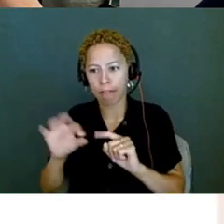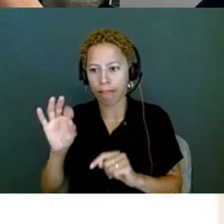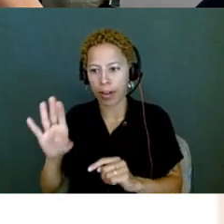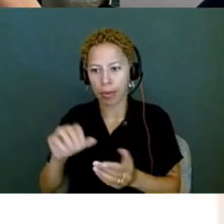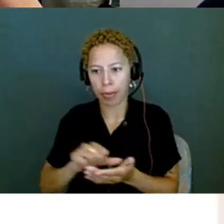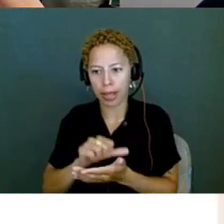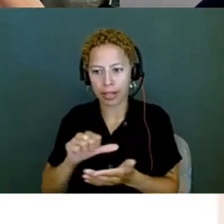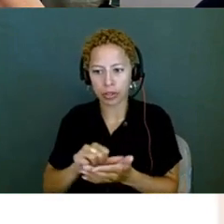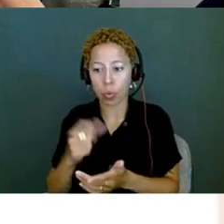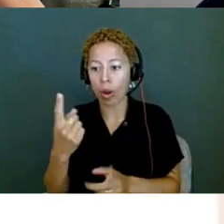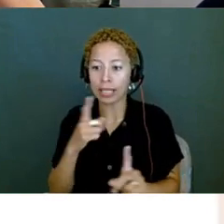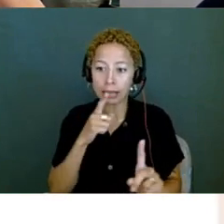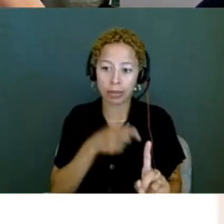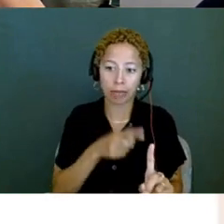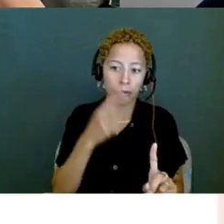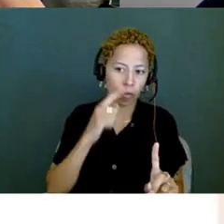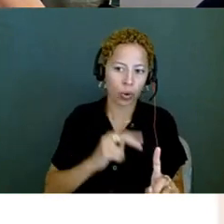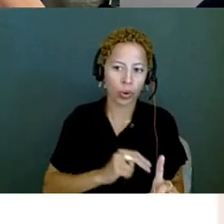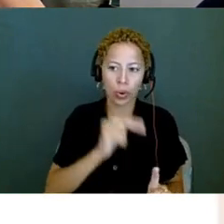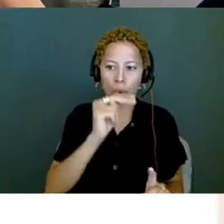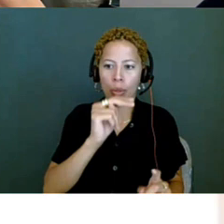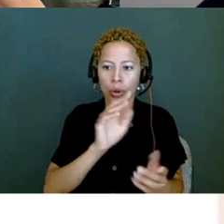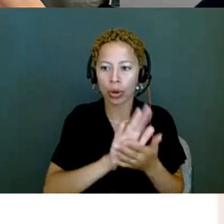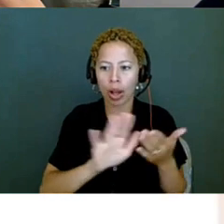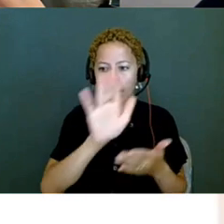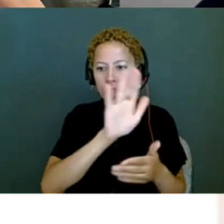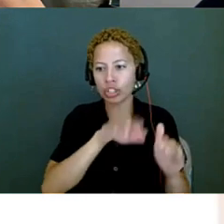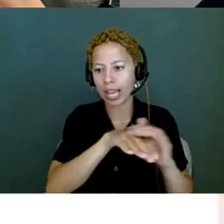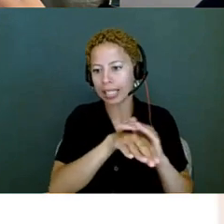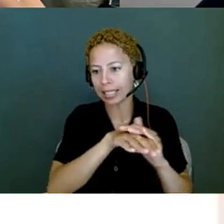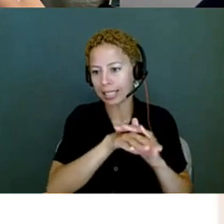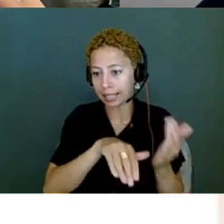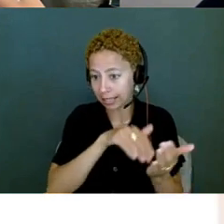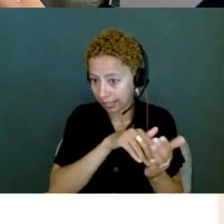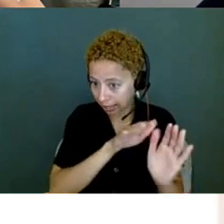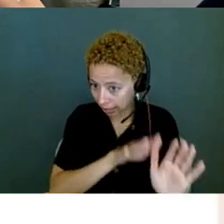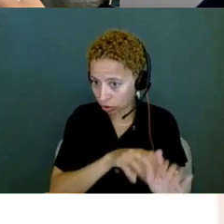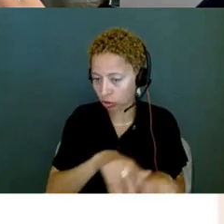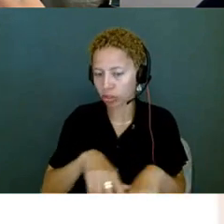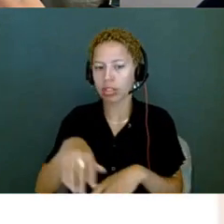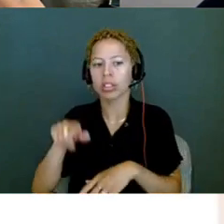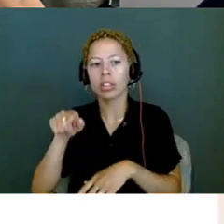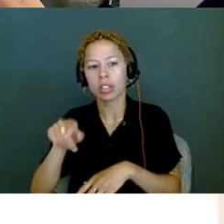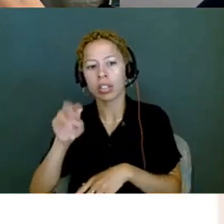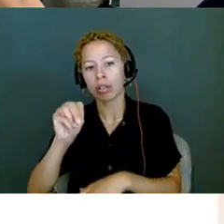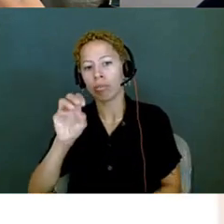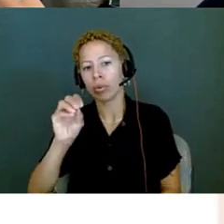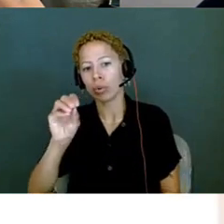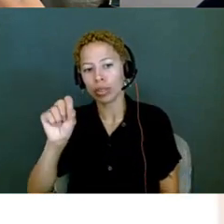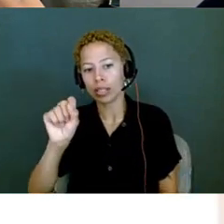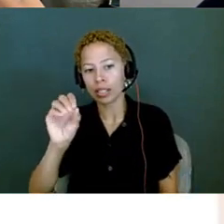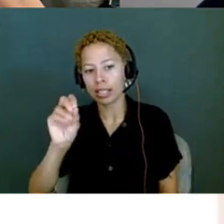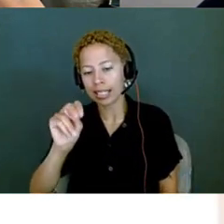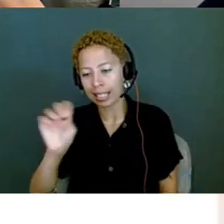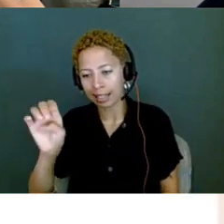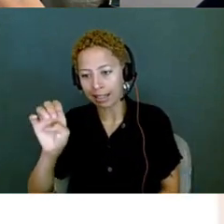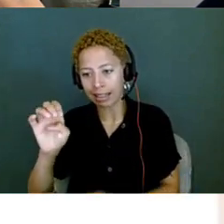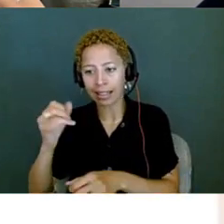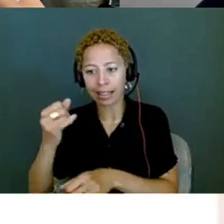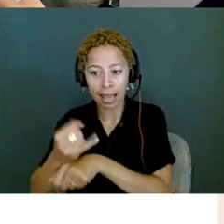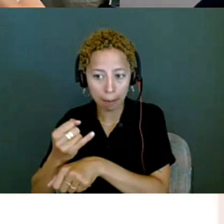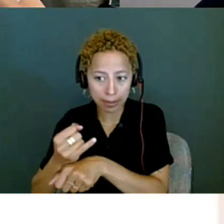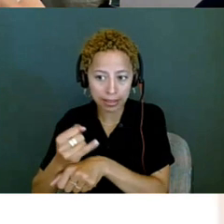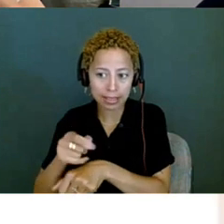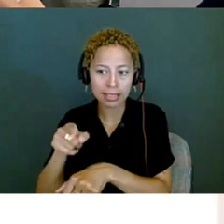one specifically for the Northern College Access Centers. We have one for the Northern College Moosonee campus, which is more of the post-secondary